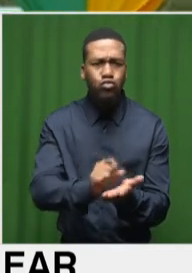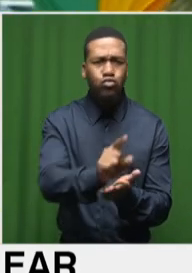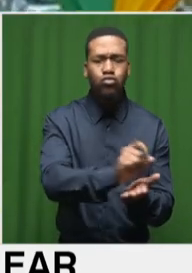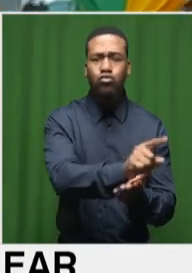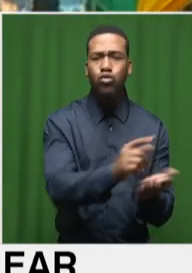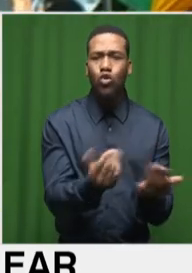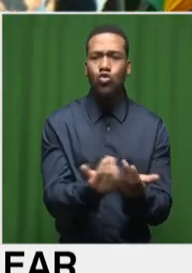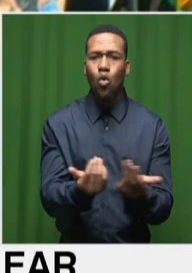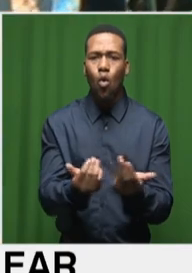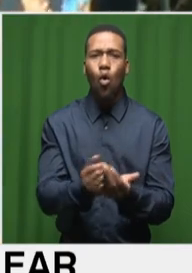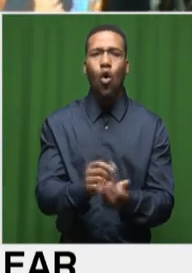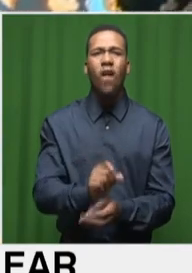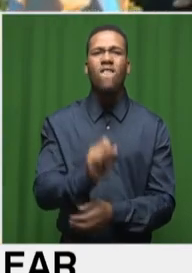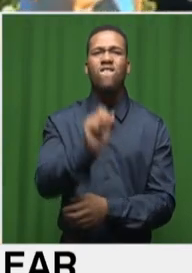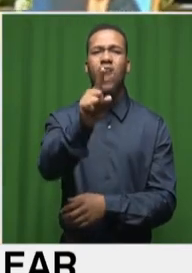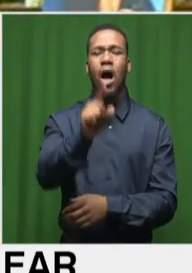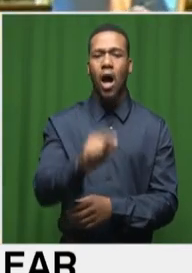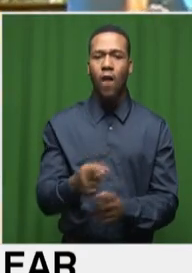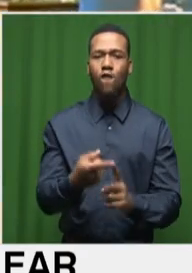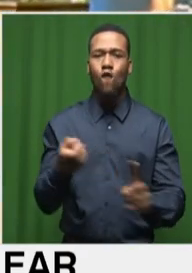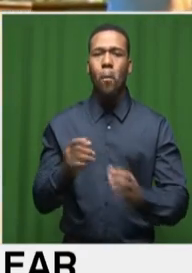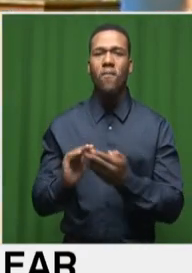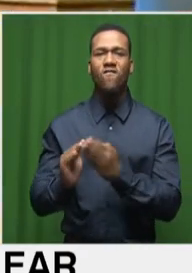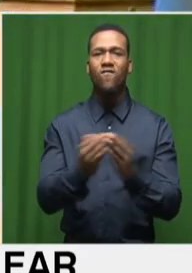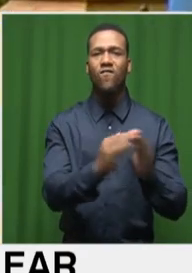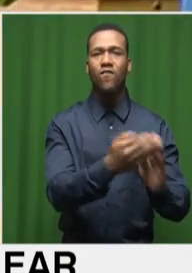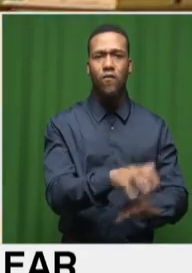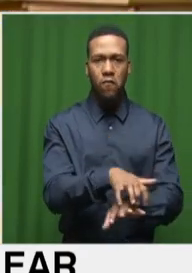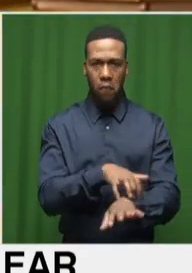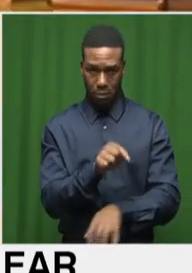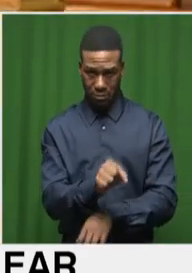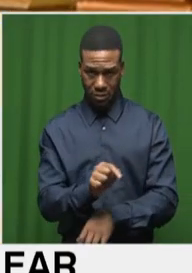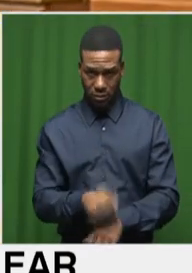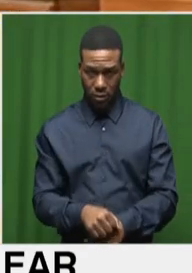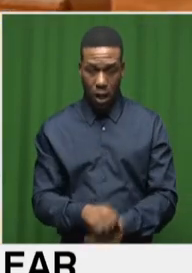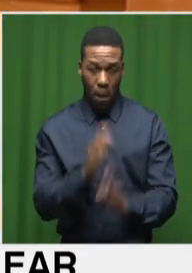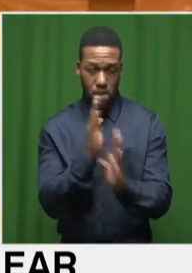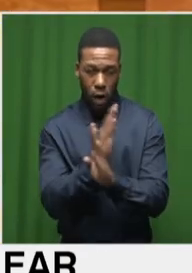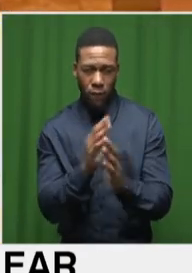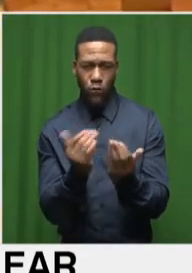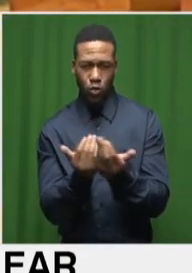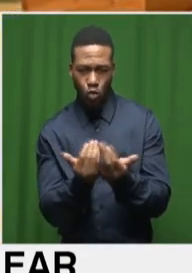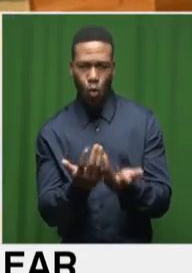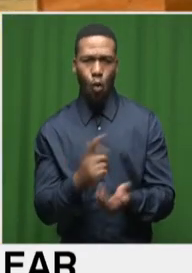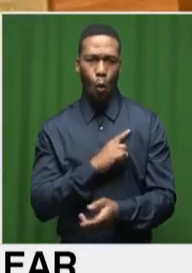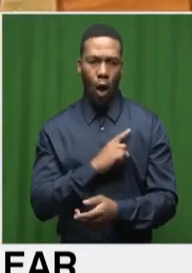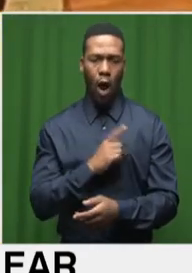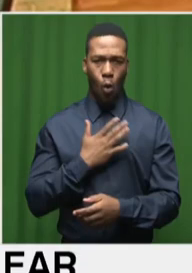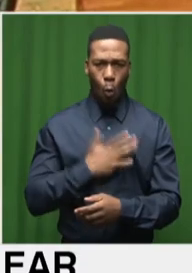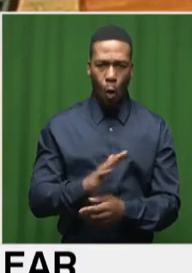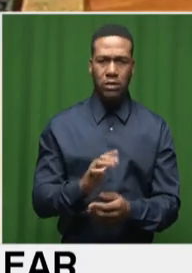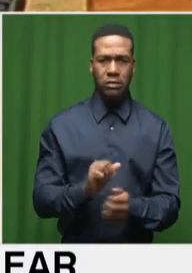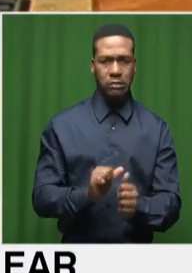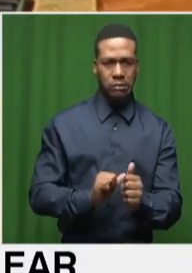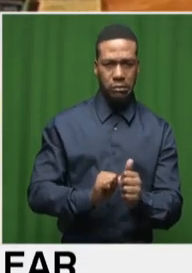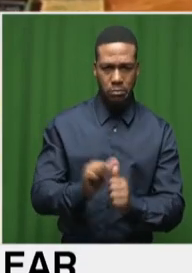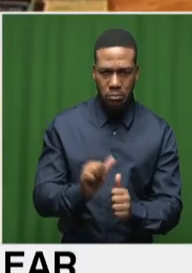is outside of the village, a private school here, because they wanted them to become, you